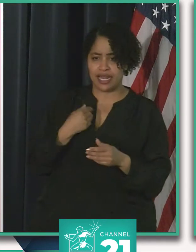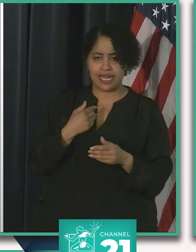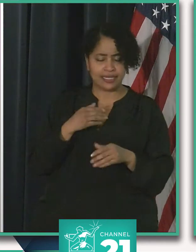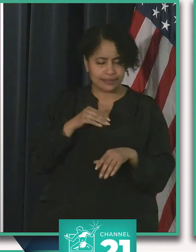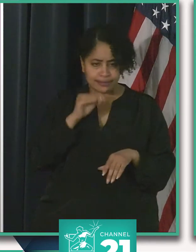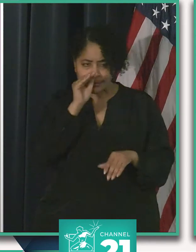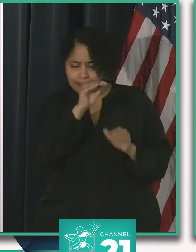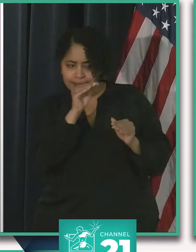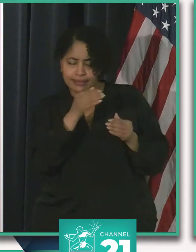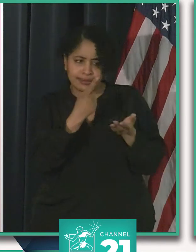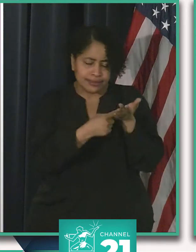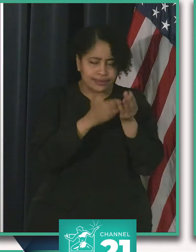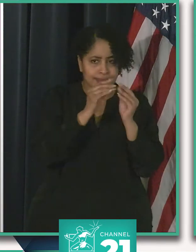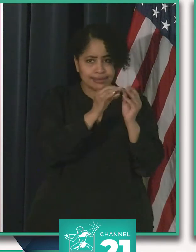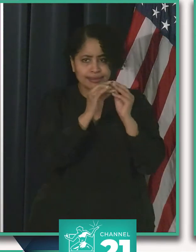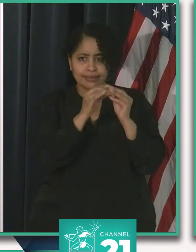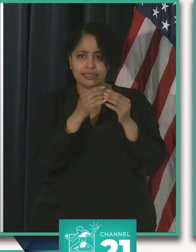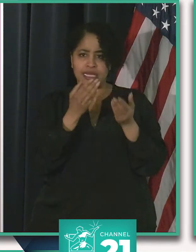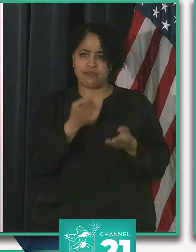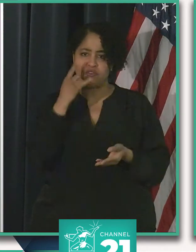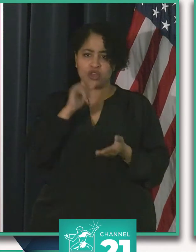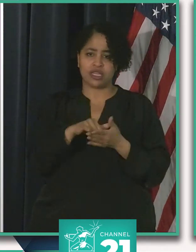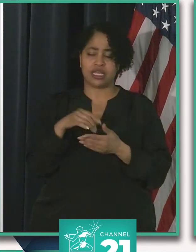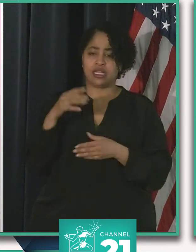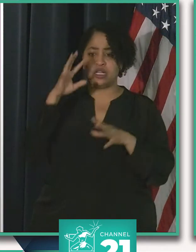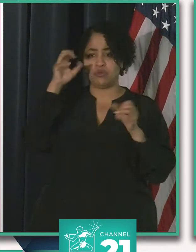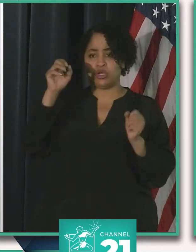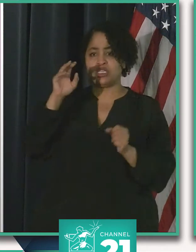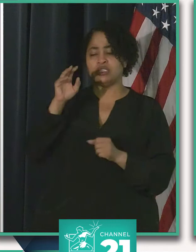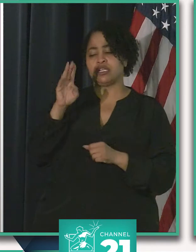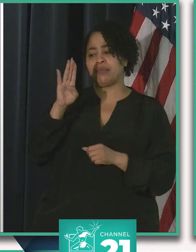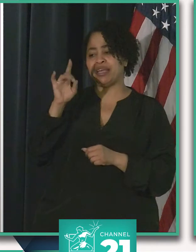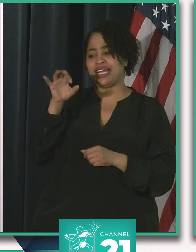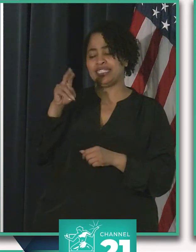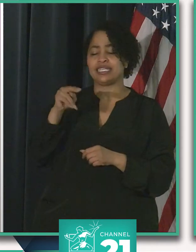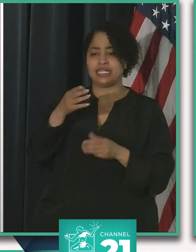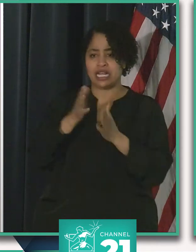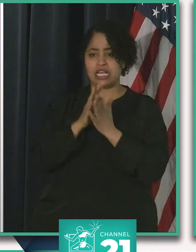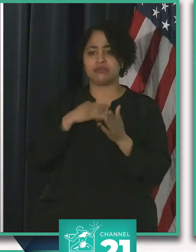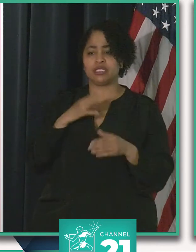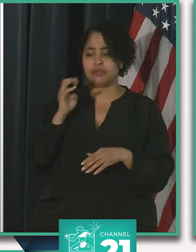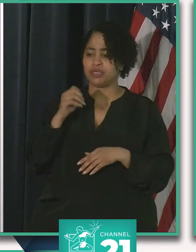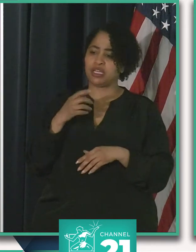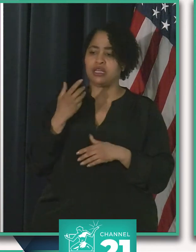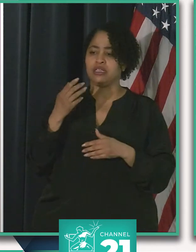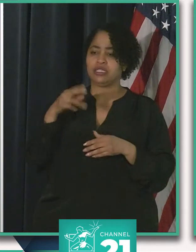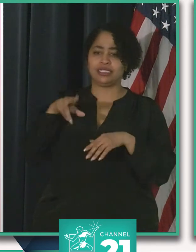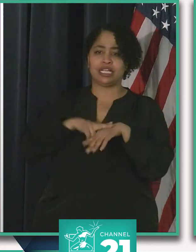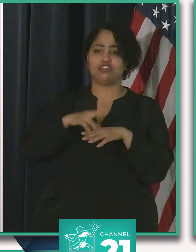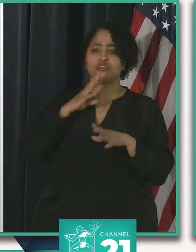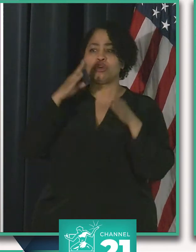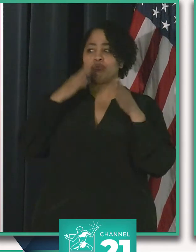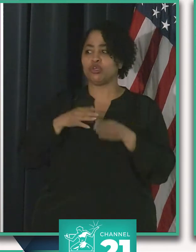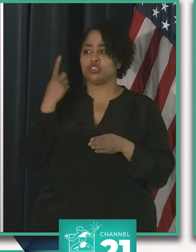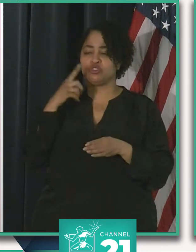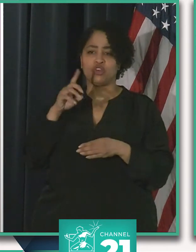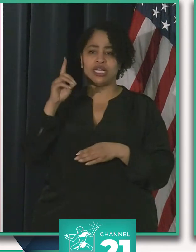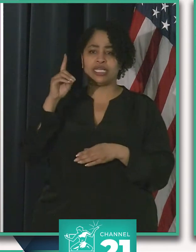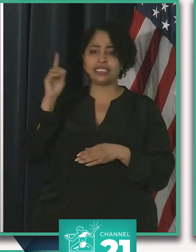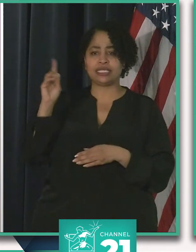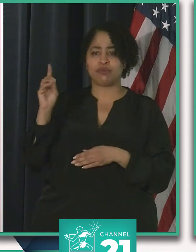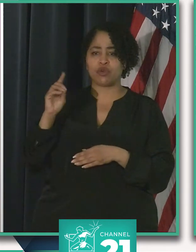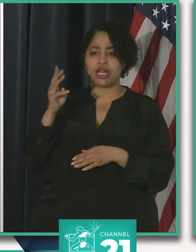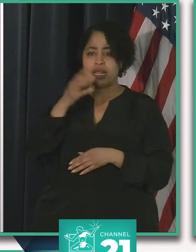that, and President Biden asked me to be the national spokesperson for Democratic mayors in pitching